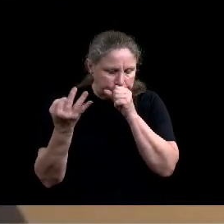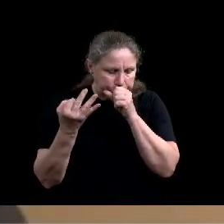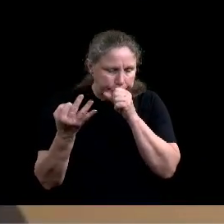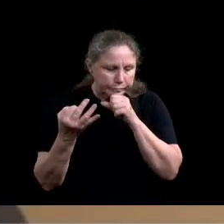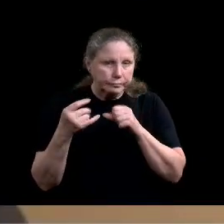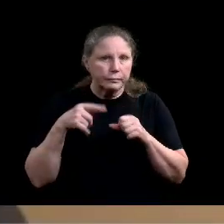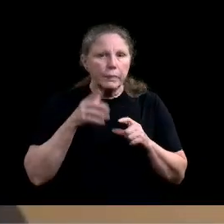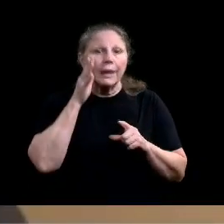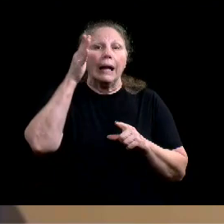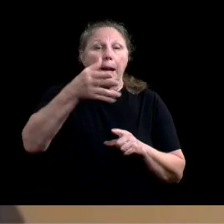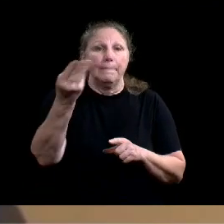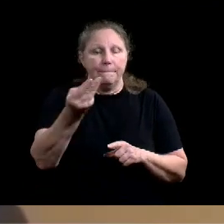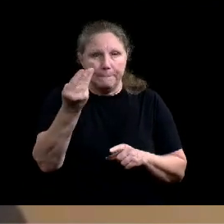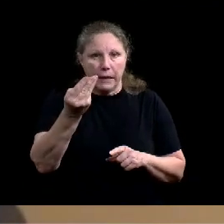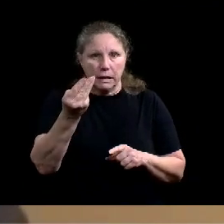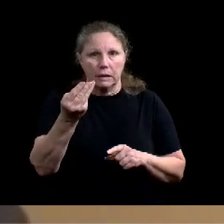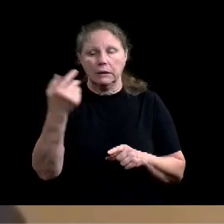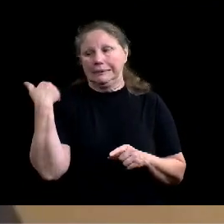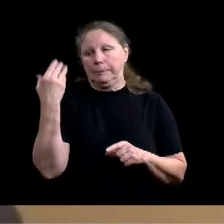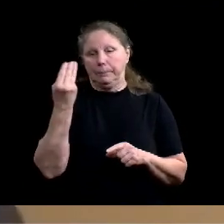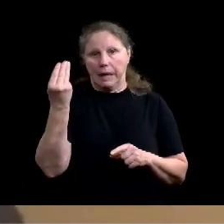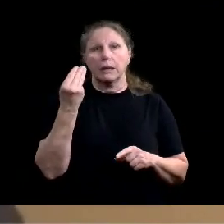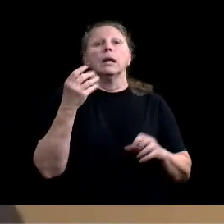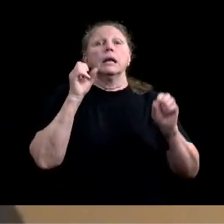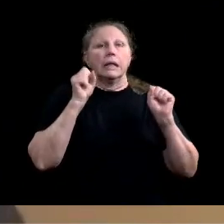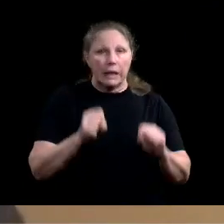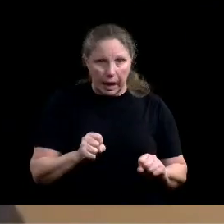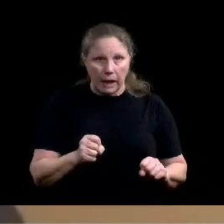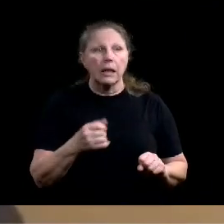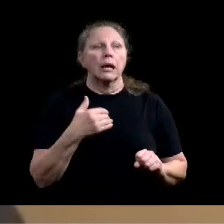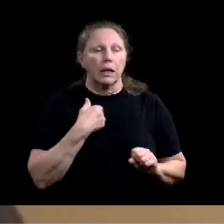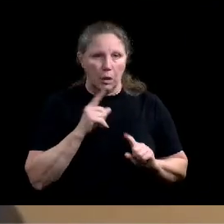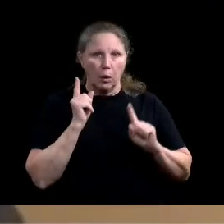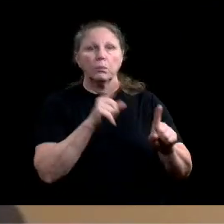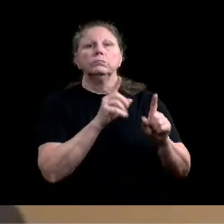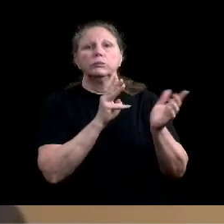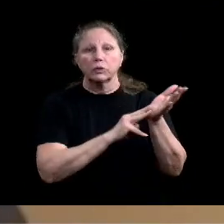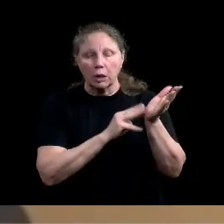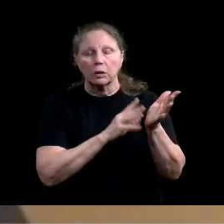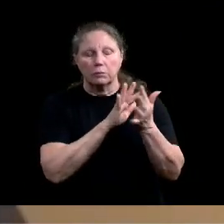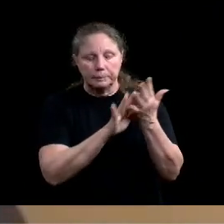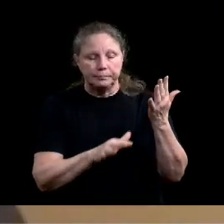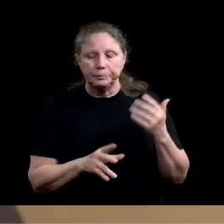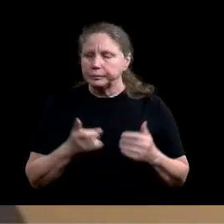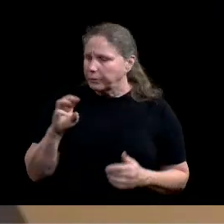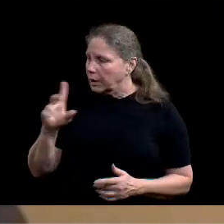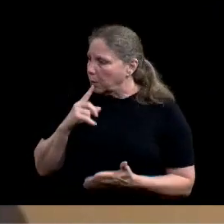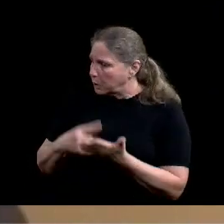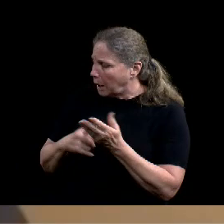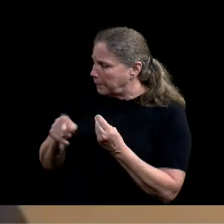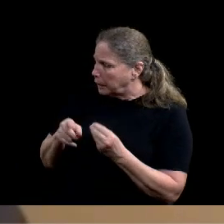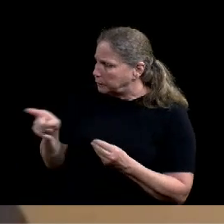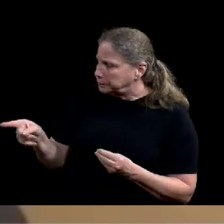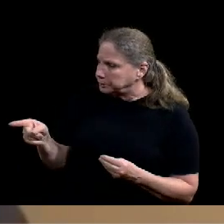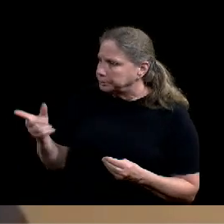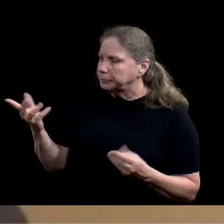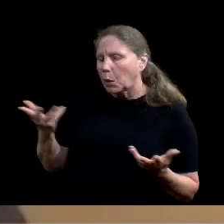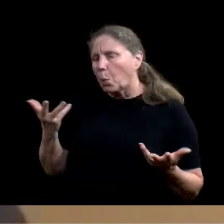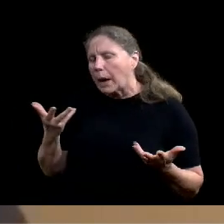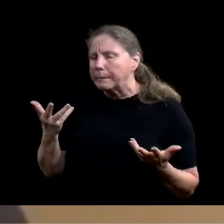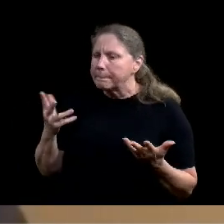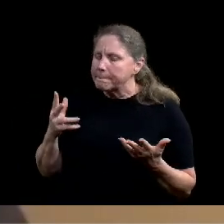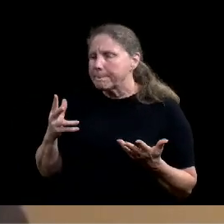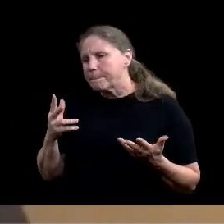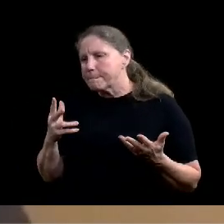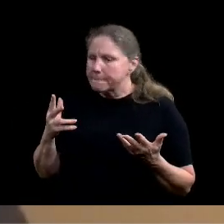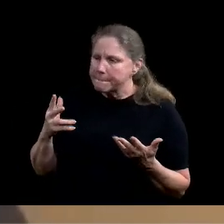doing elective medical procedures. Dr. Griggs, can you speak to what people can expect as far as